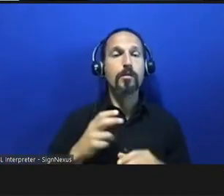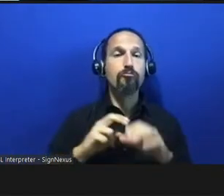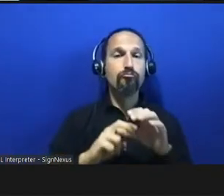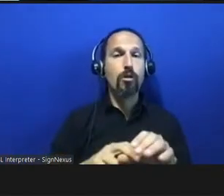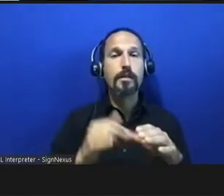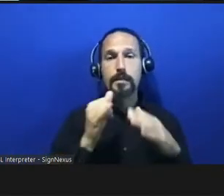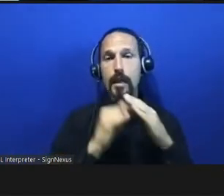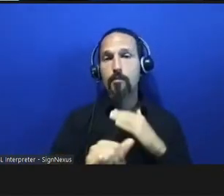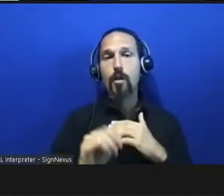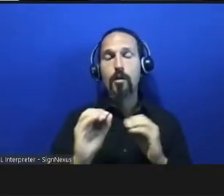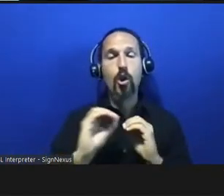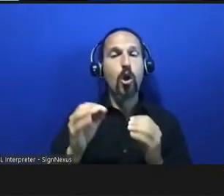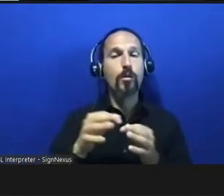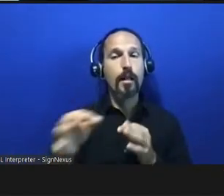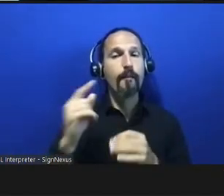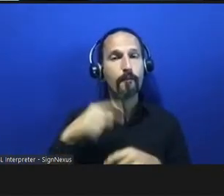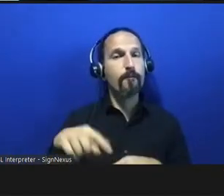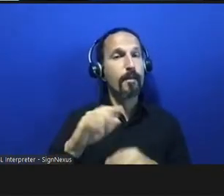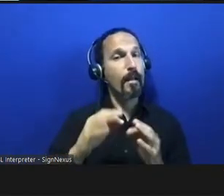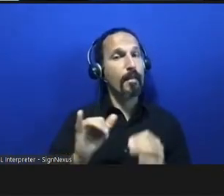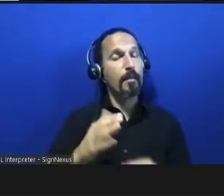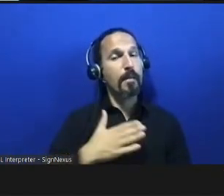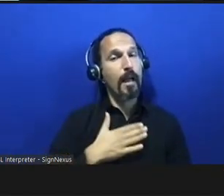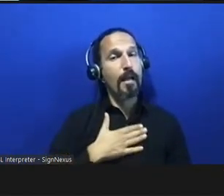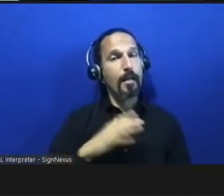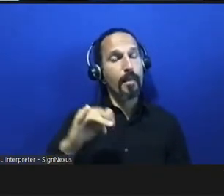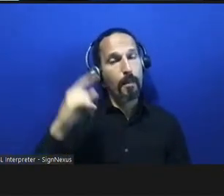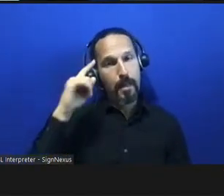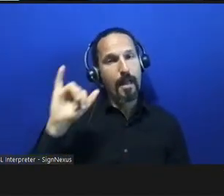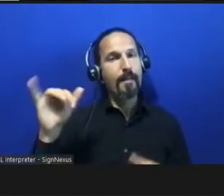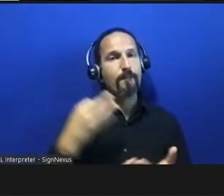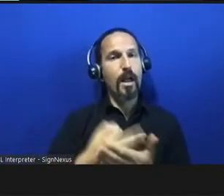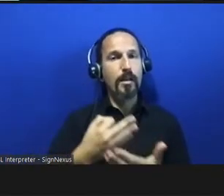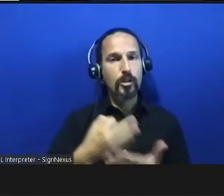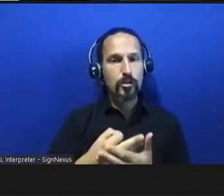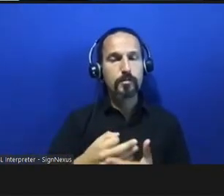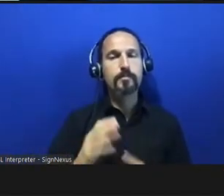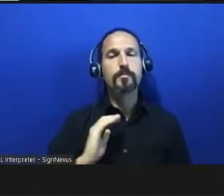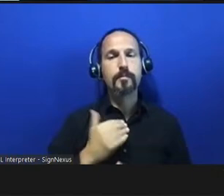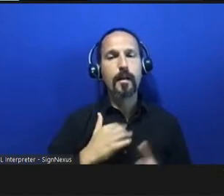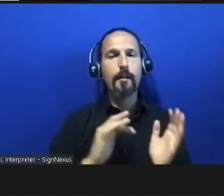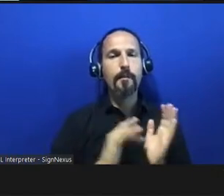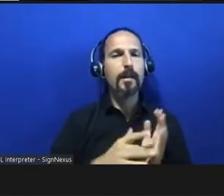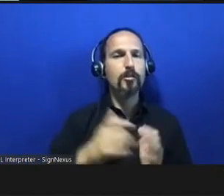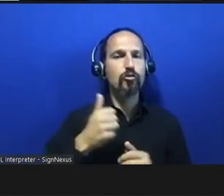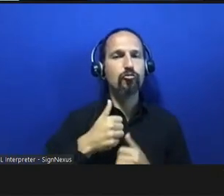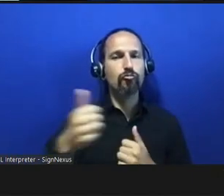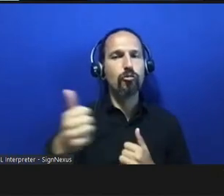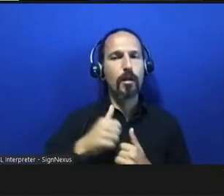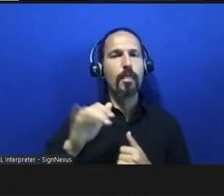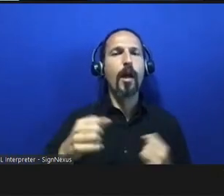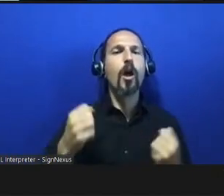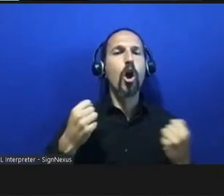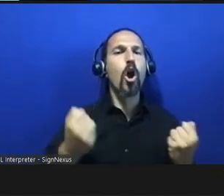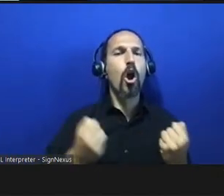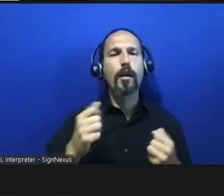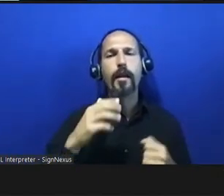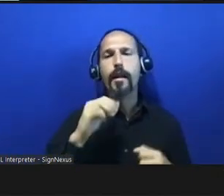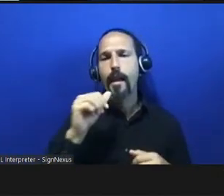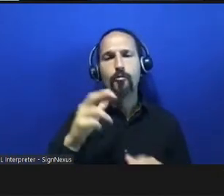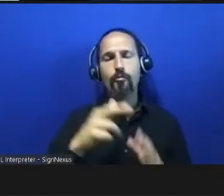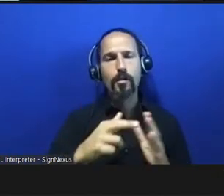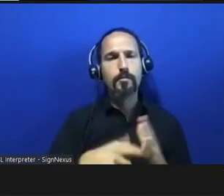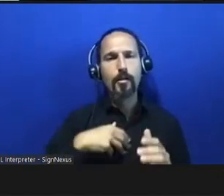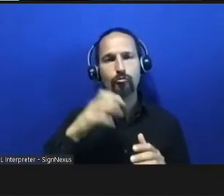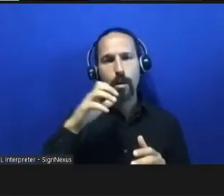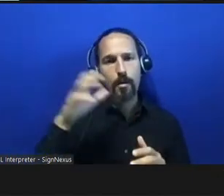assuming no delays is too much for families like mine mentally and financially our medical trips are by a car that is not registered under my